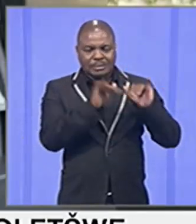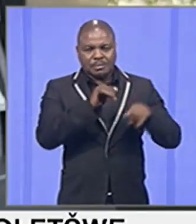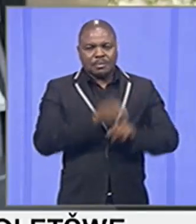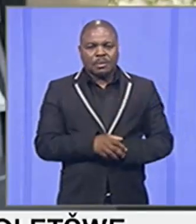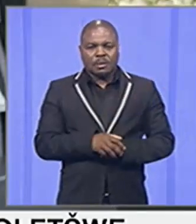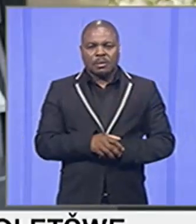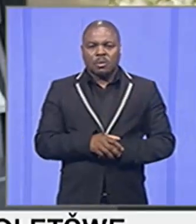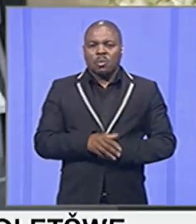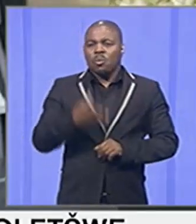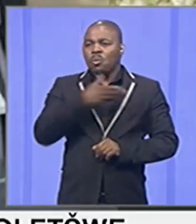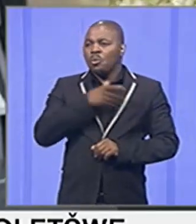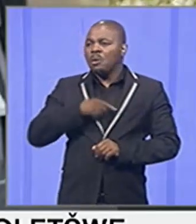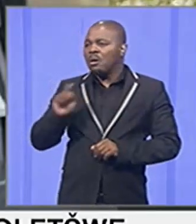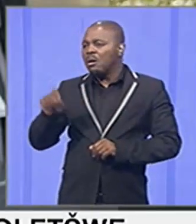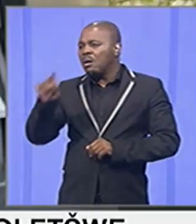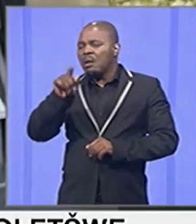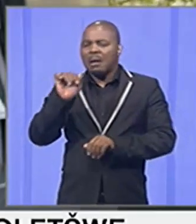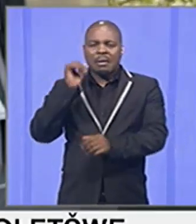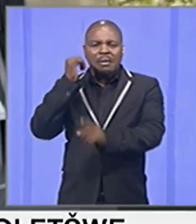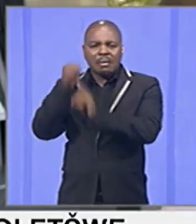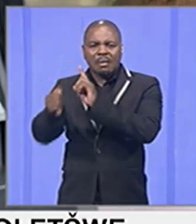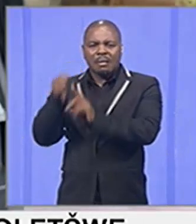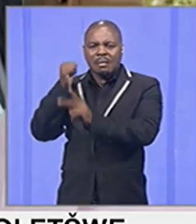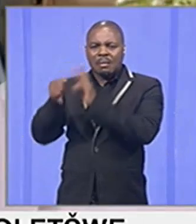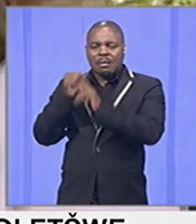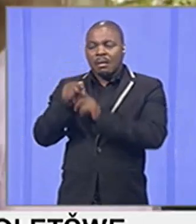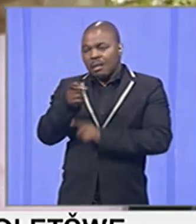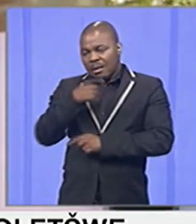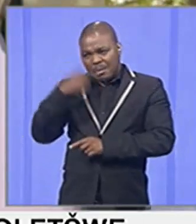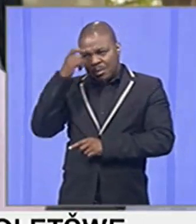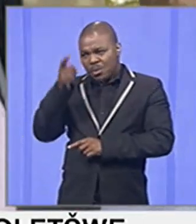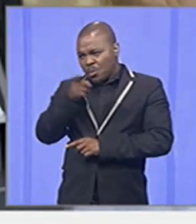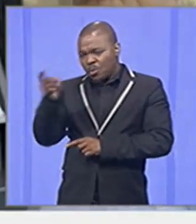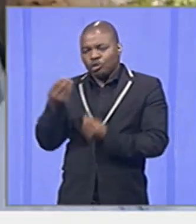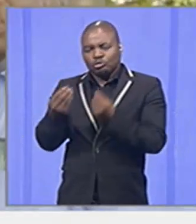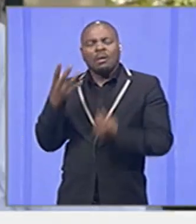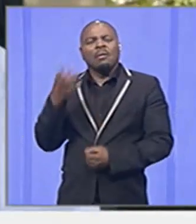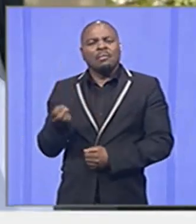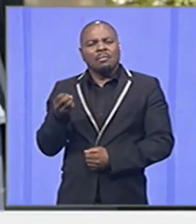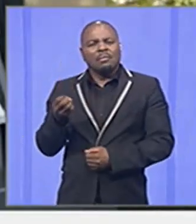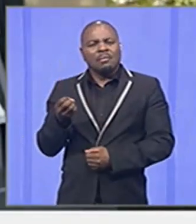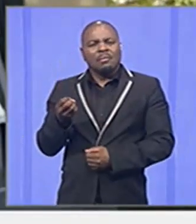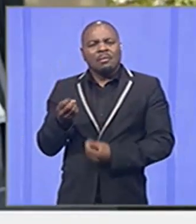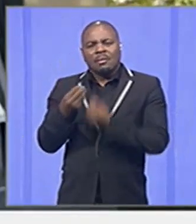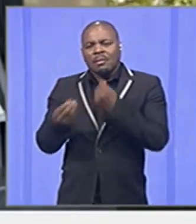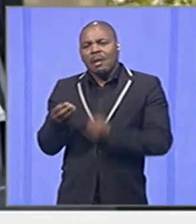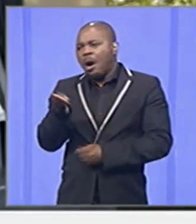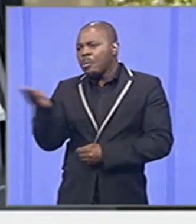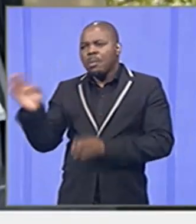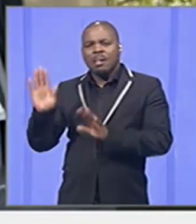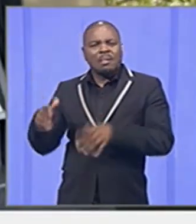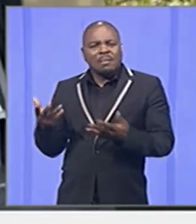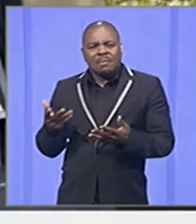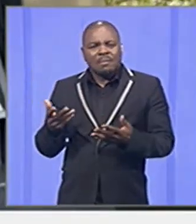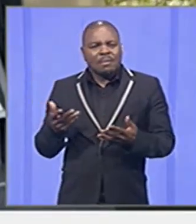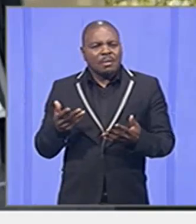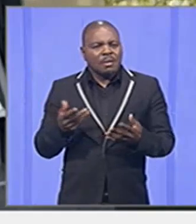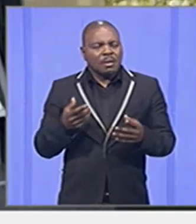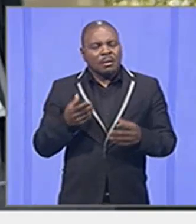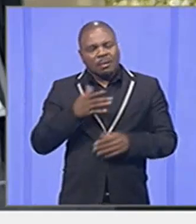ba bolailweng ka moka na bona ke nagana gore ke bomma go bana ka moka ba šile bana and then